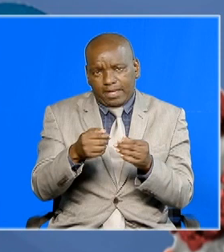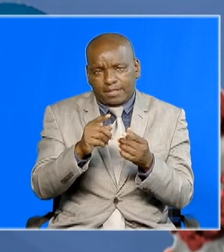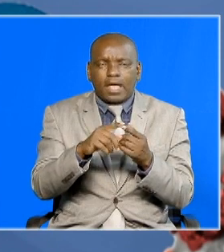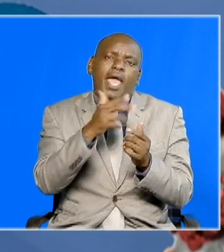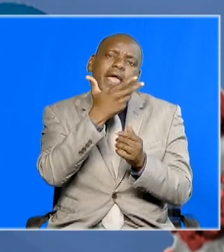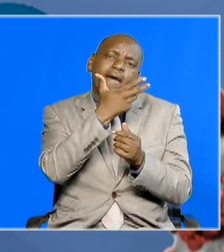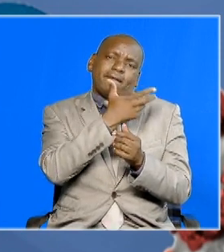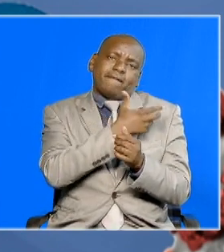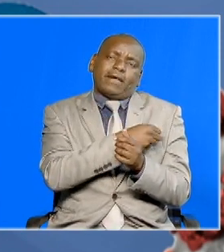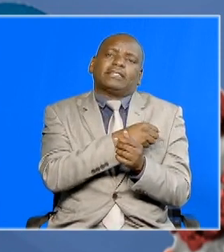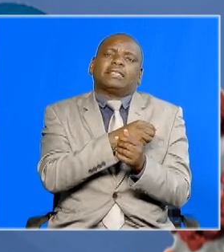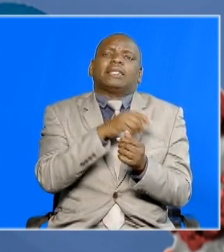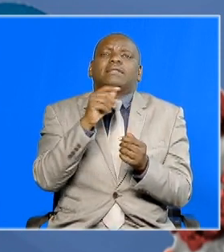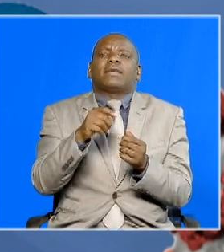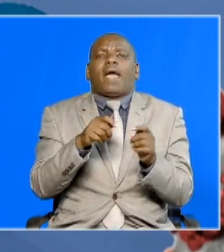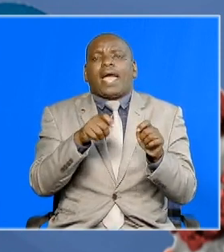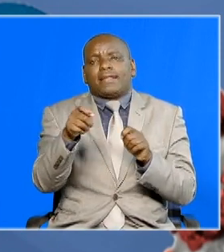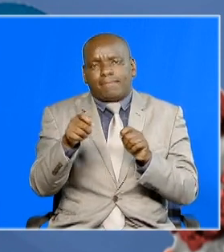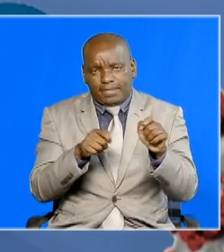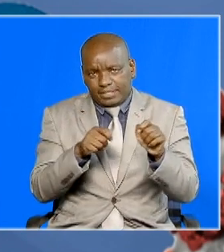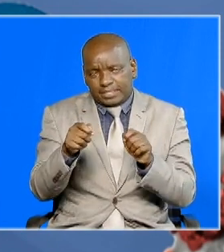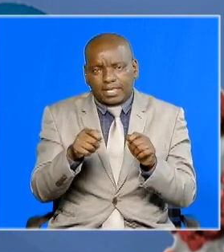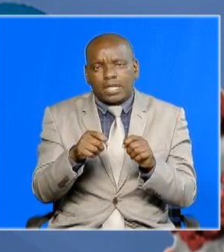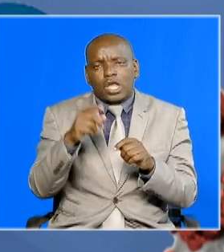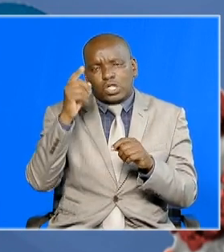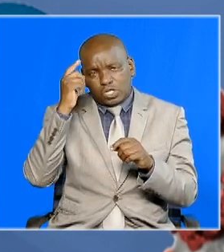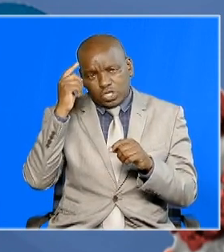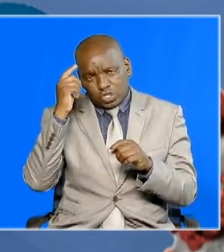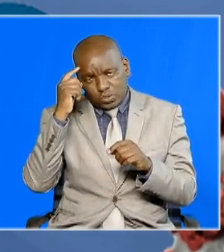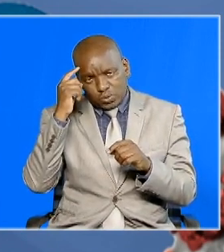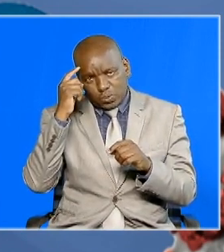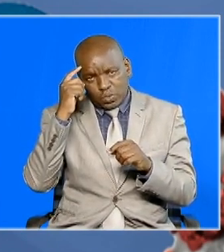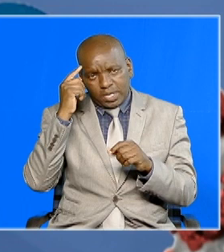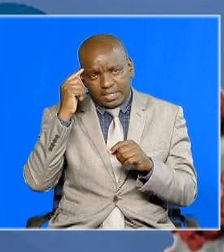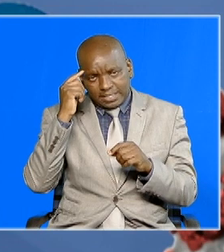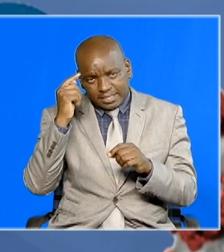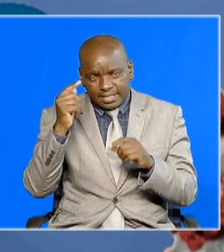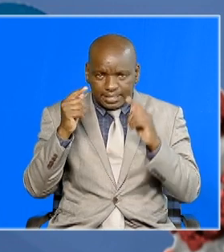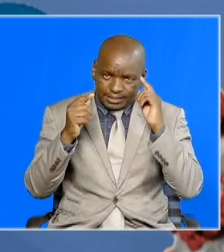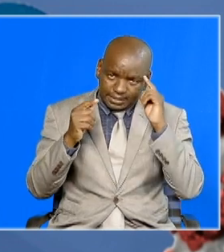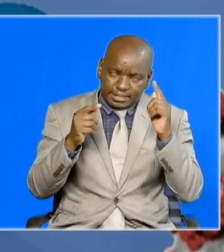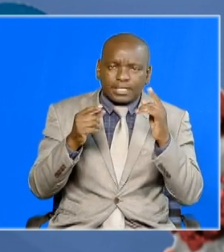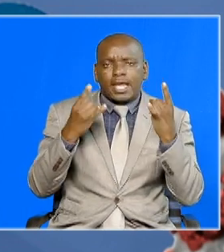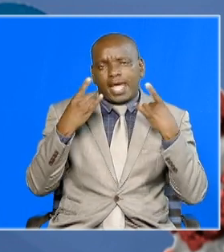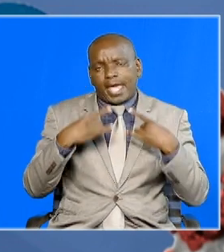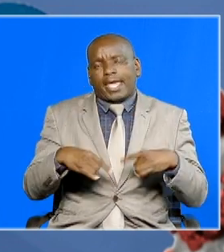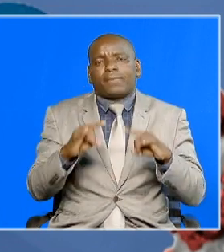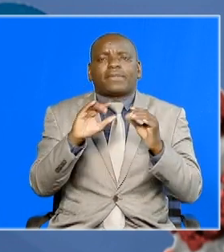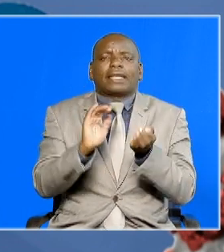the vaccine should be administered by a qualified, trained healthcare worker